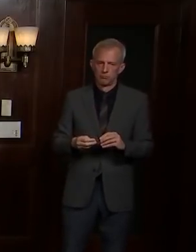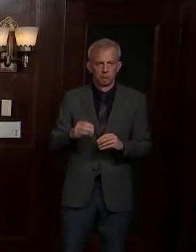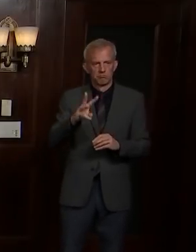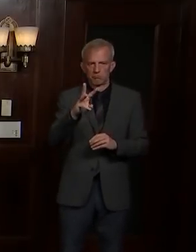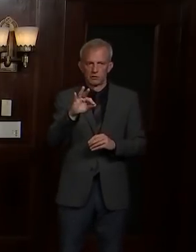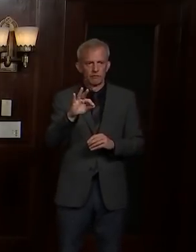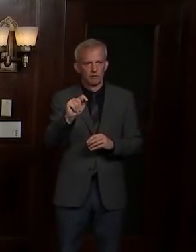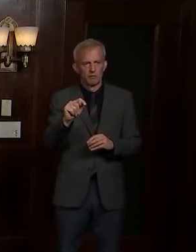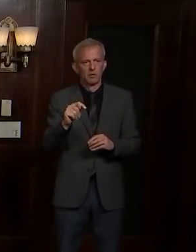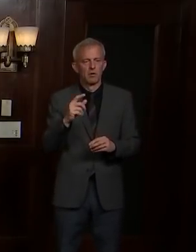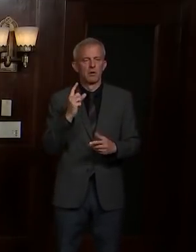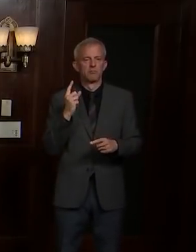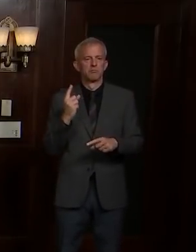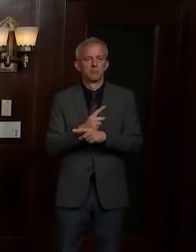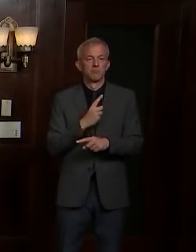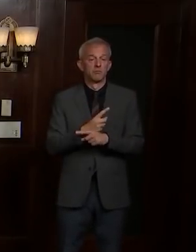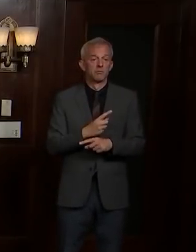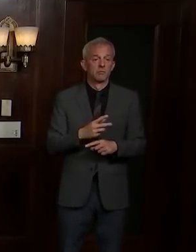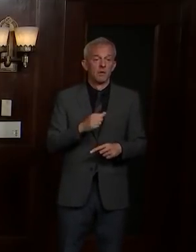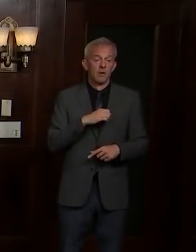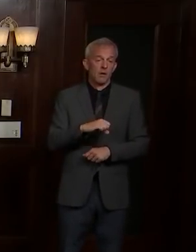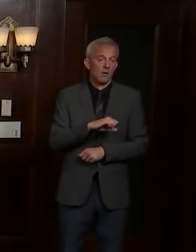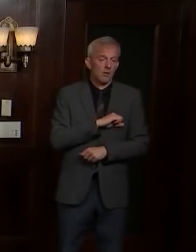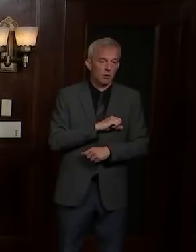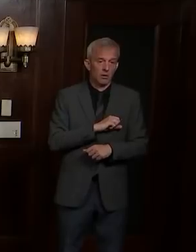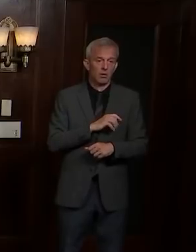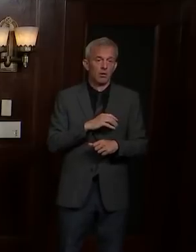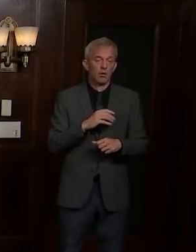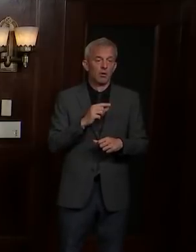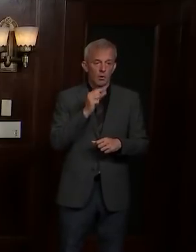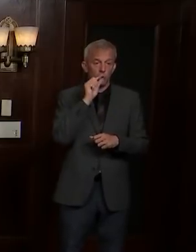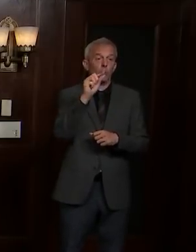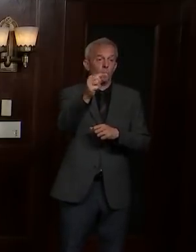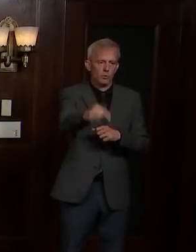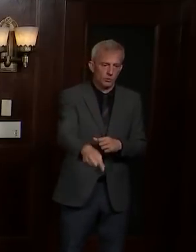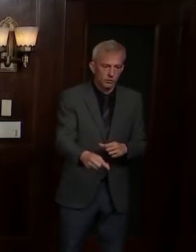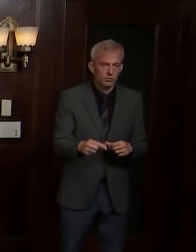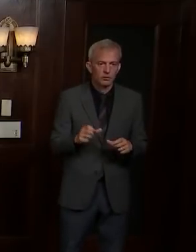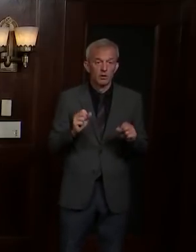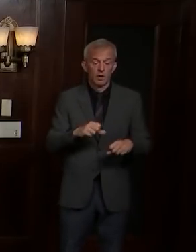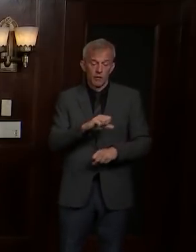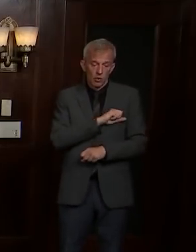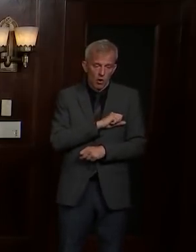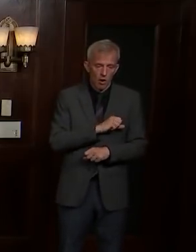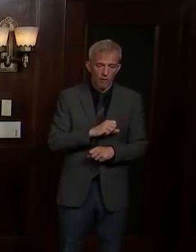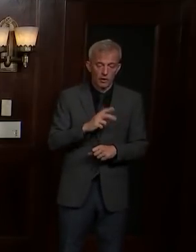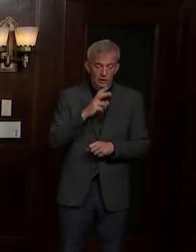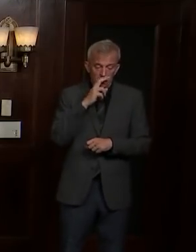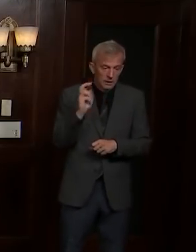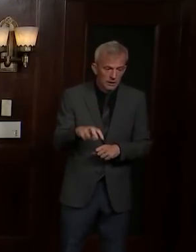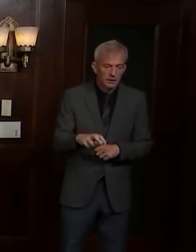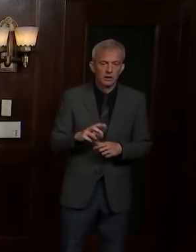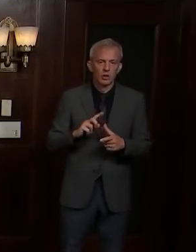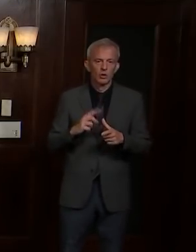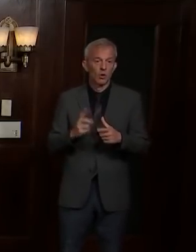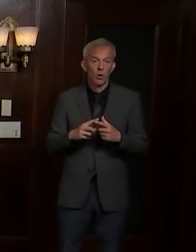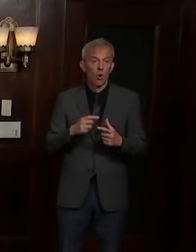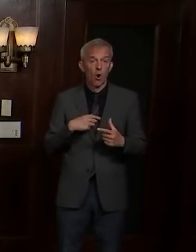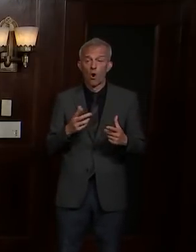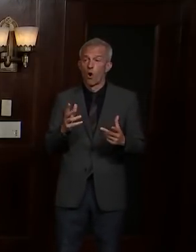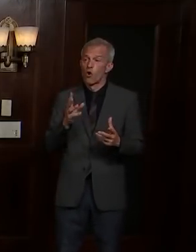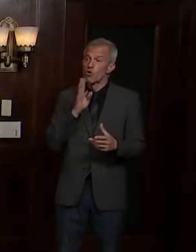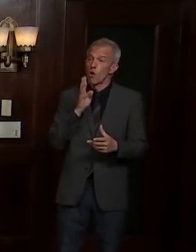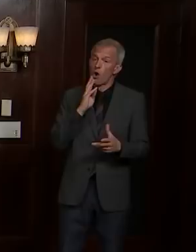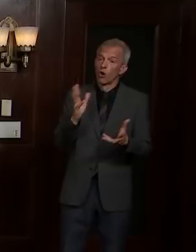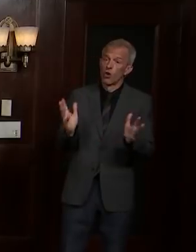distance that your respiratory droplets can go. So whether you're coughing or you're sneezing or you're just talking